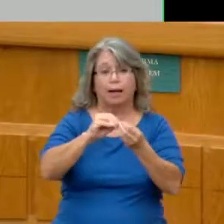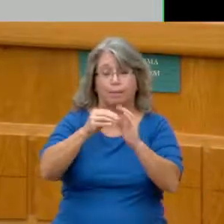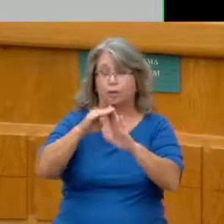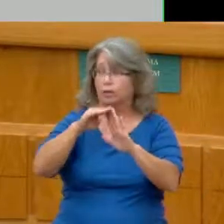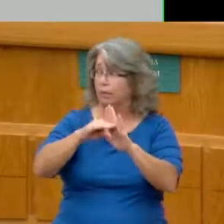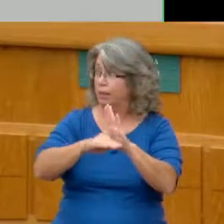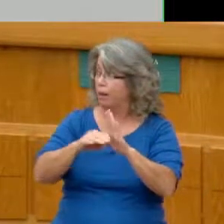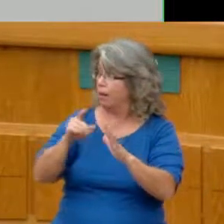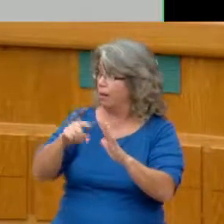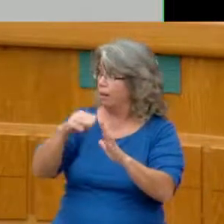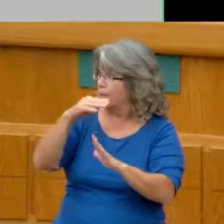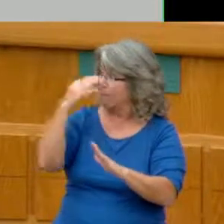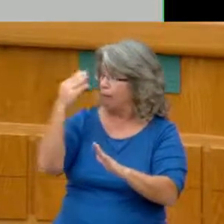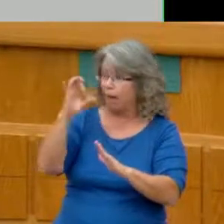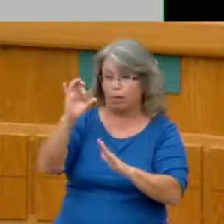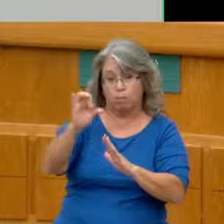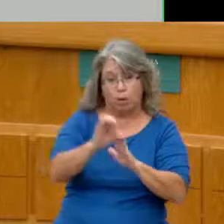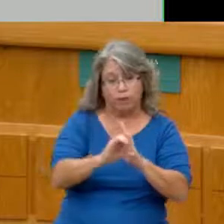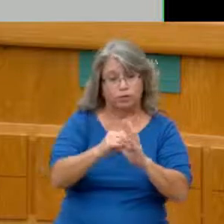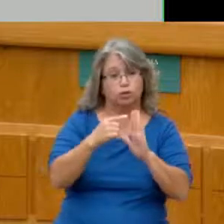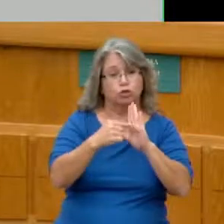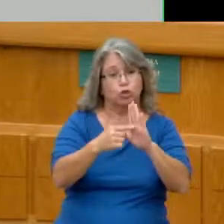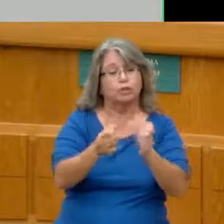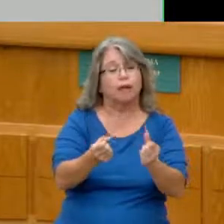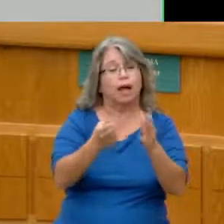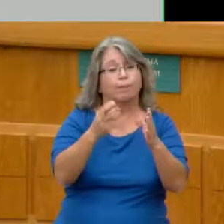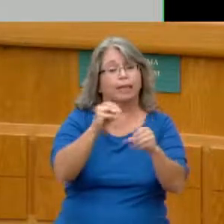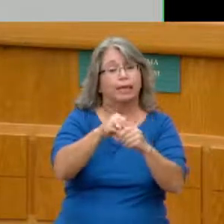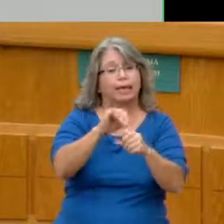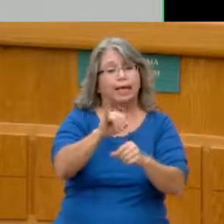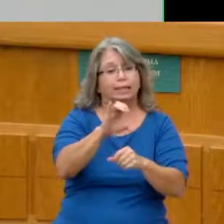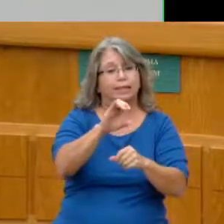number of people in the ICU each day. And the red